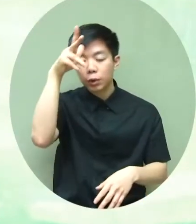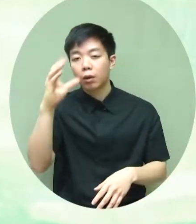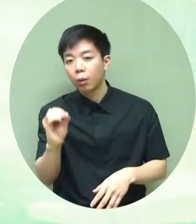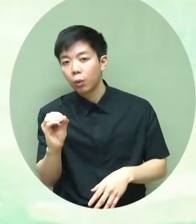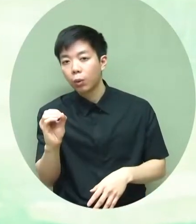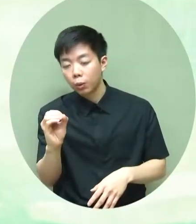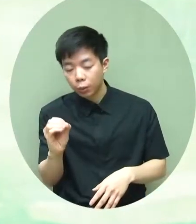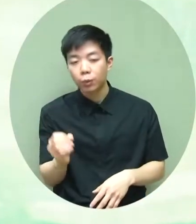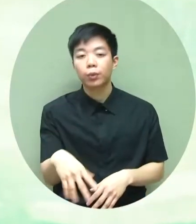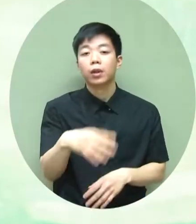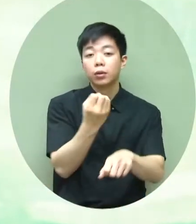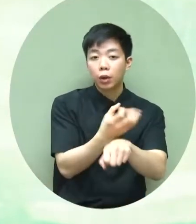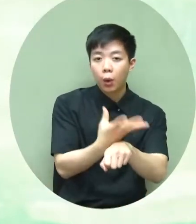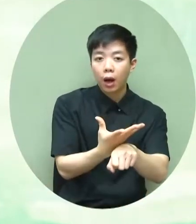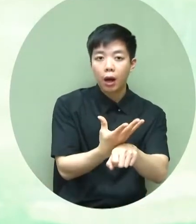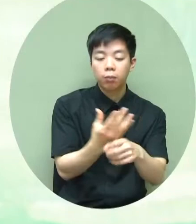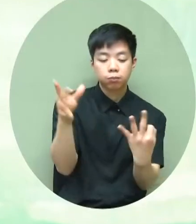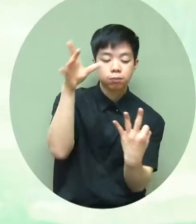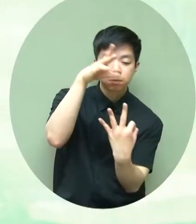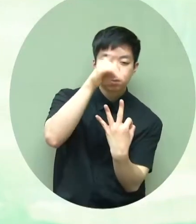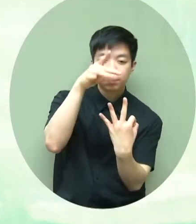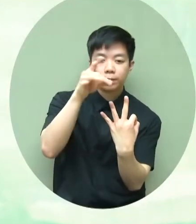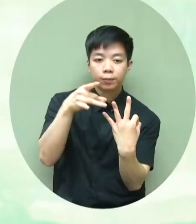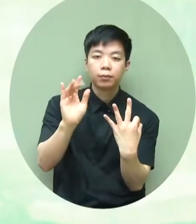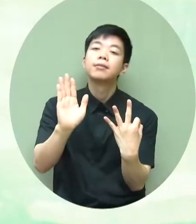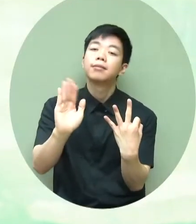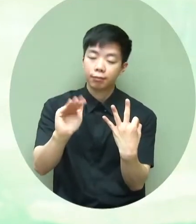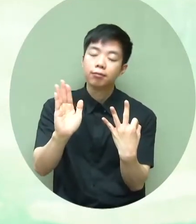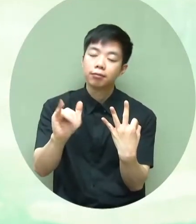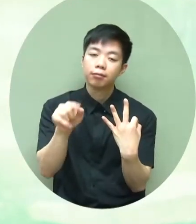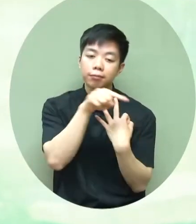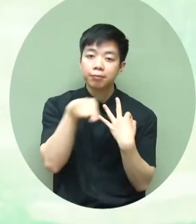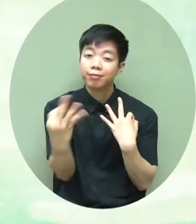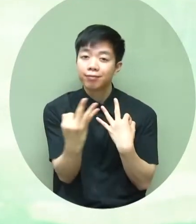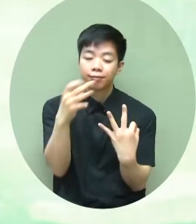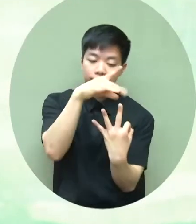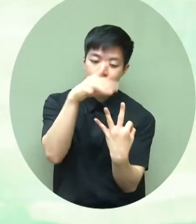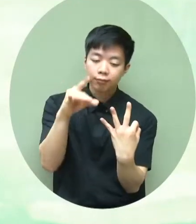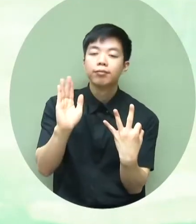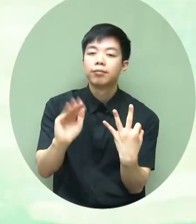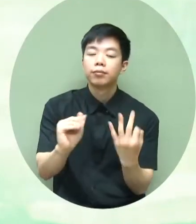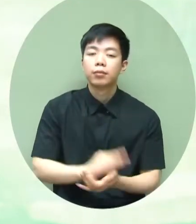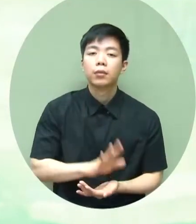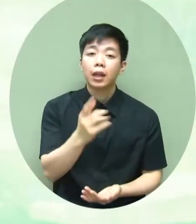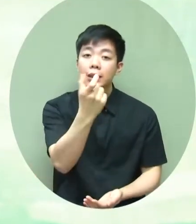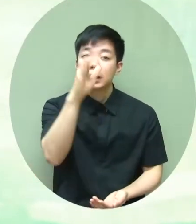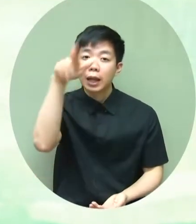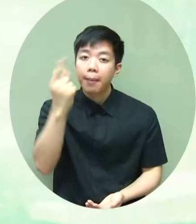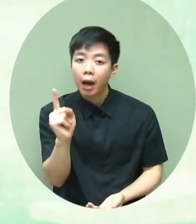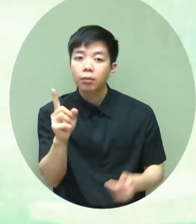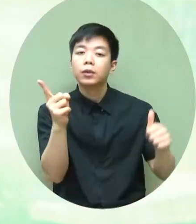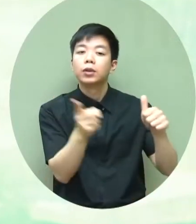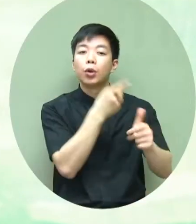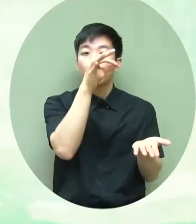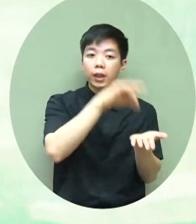the fare setting, it's based on the origin and destination irrespective of which routes they